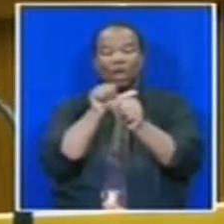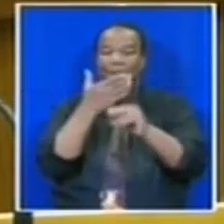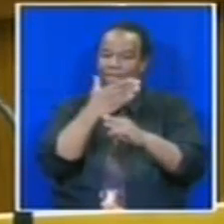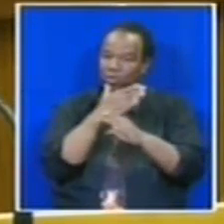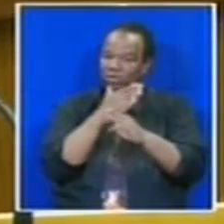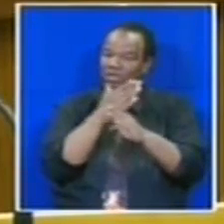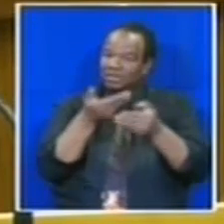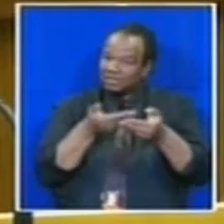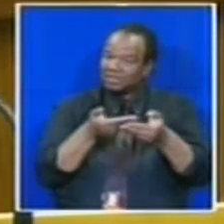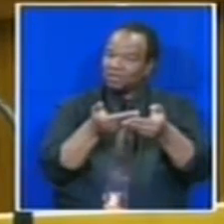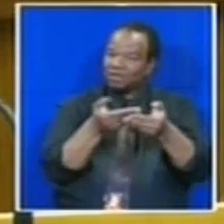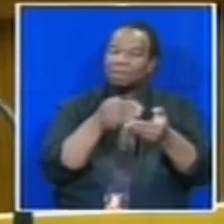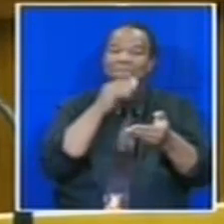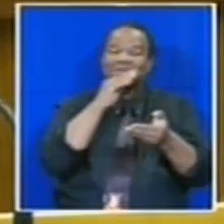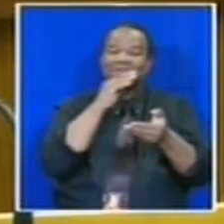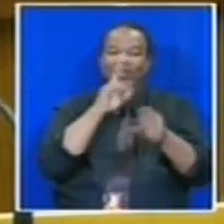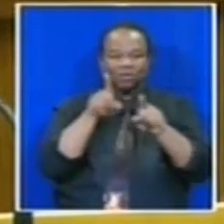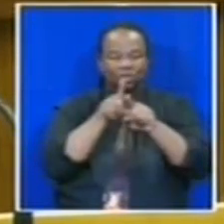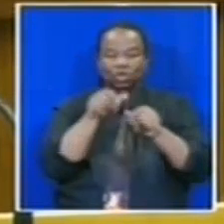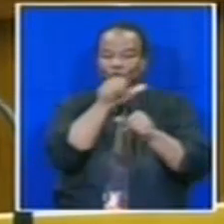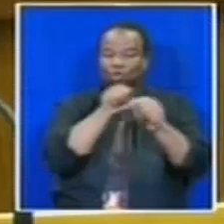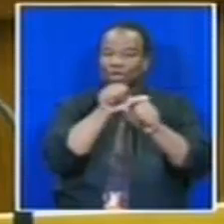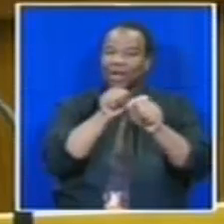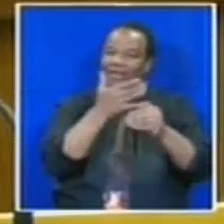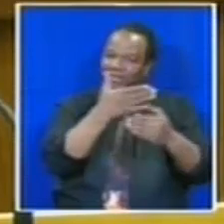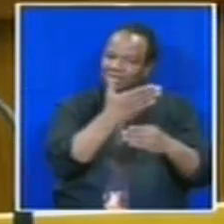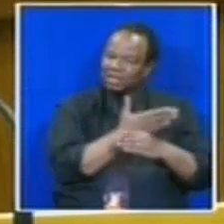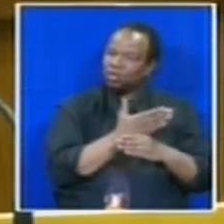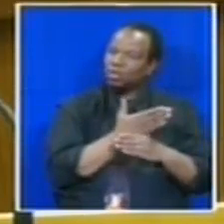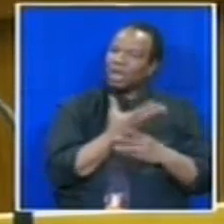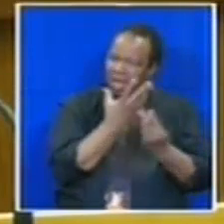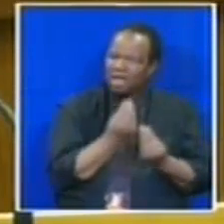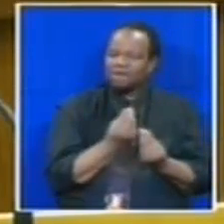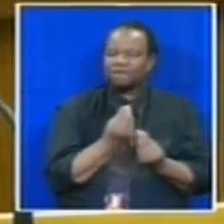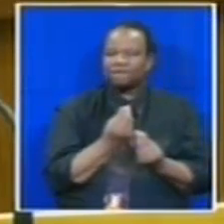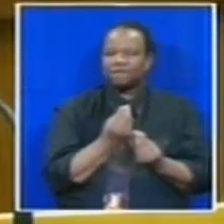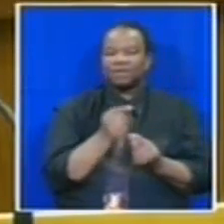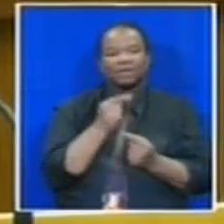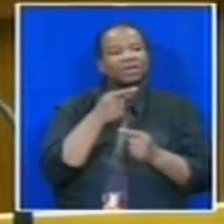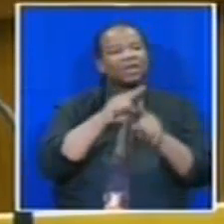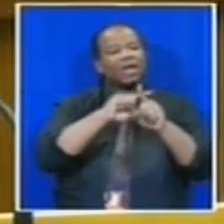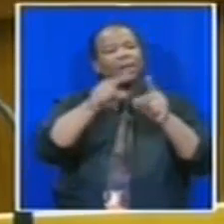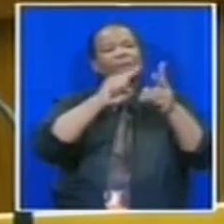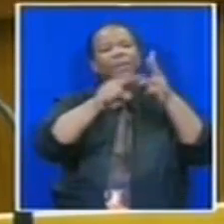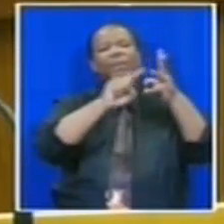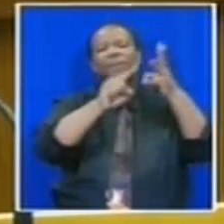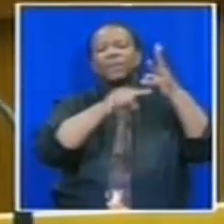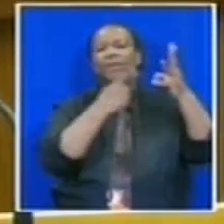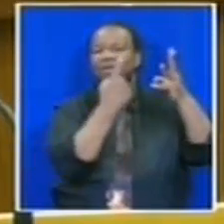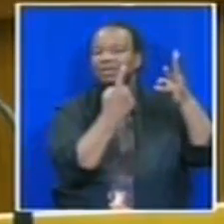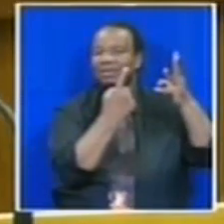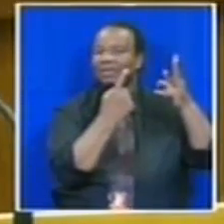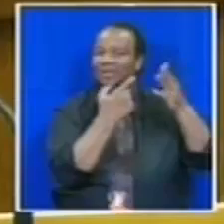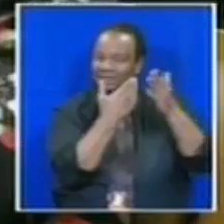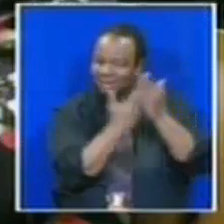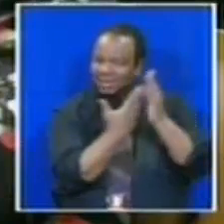health care and social security, are about some of them. In each of these areas, there is immense potential